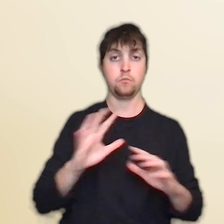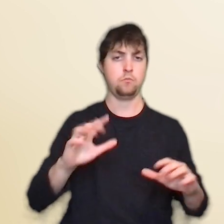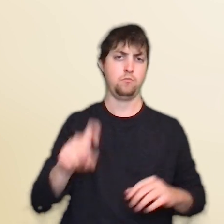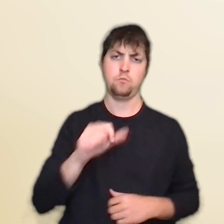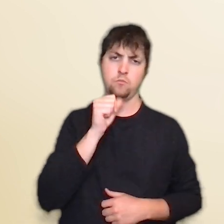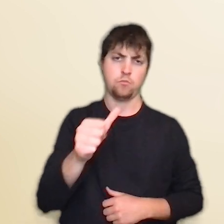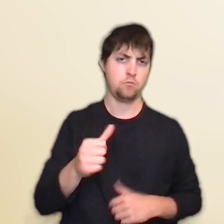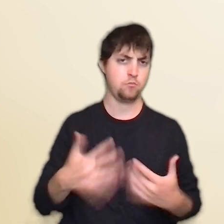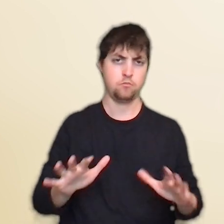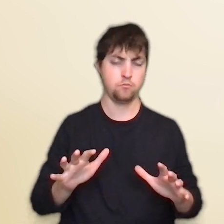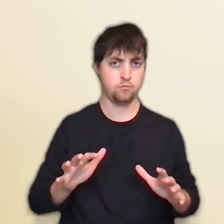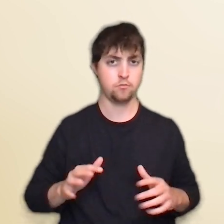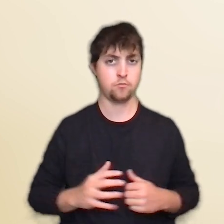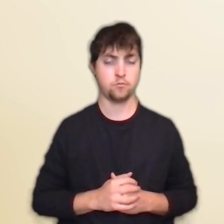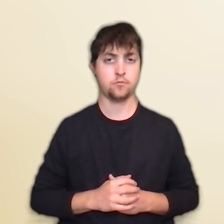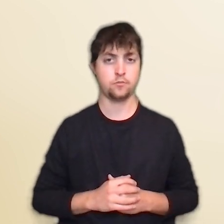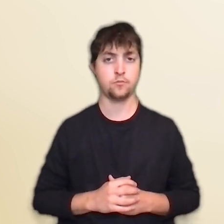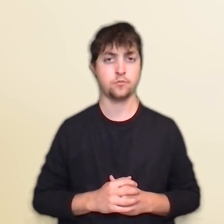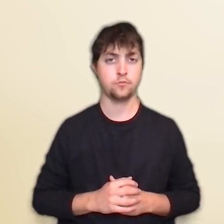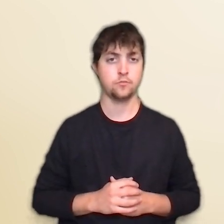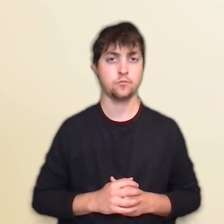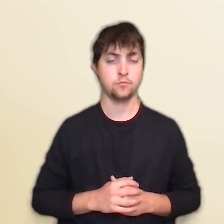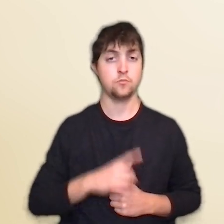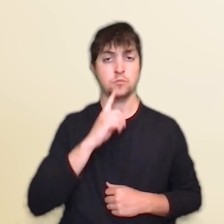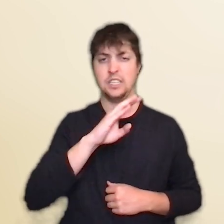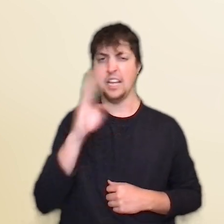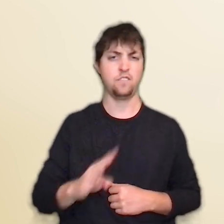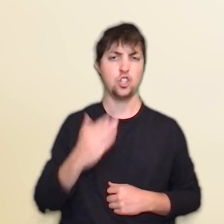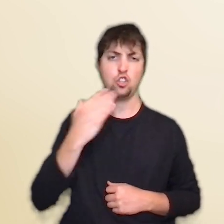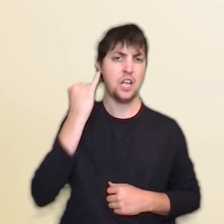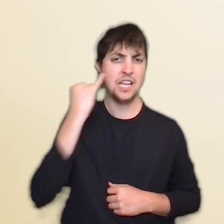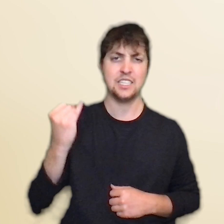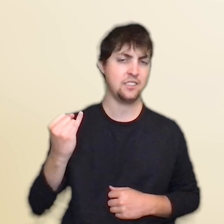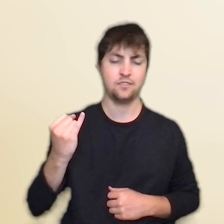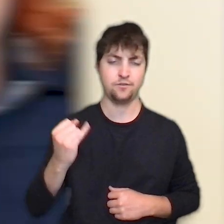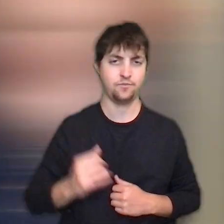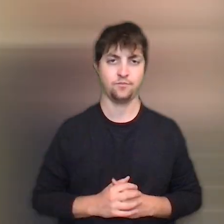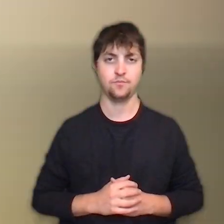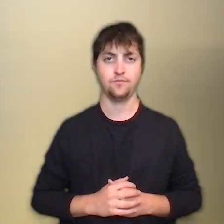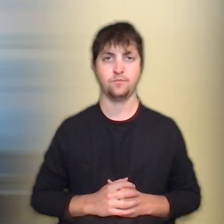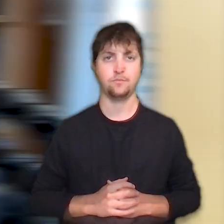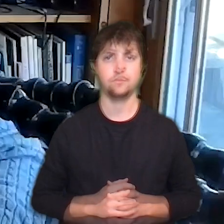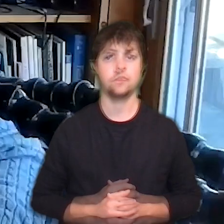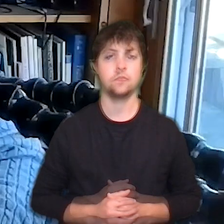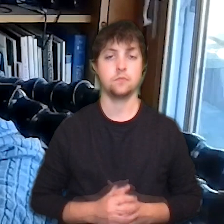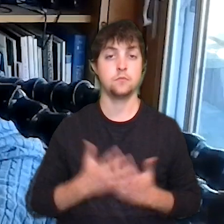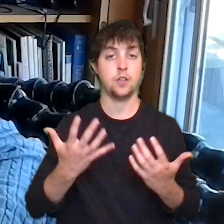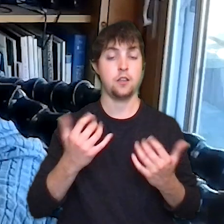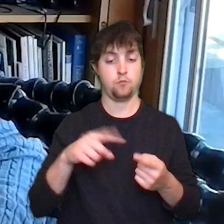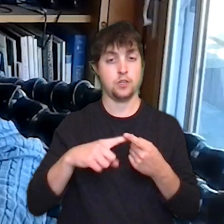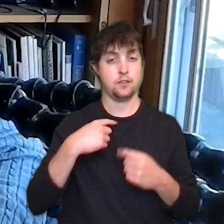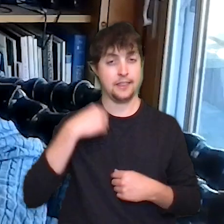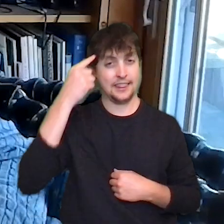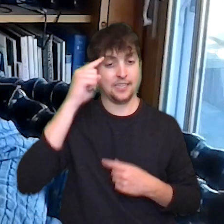your group said, absolutely not. It's never a good idea. Catherine speaks.